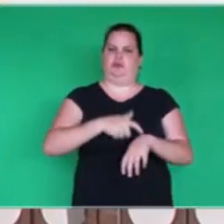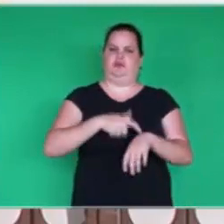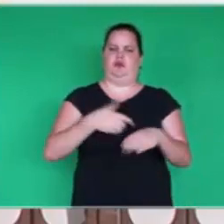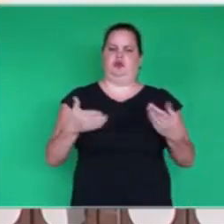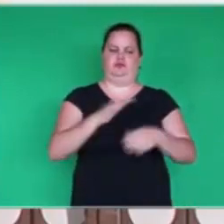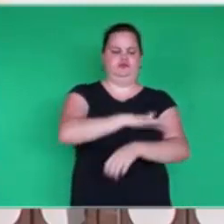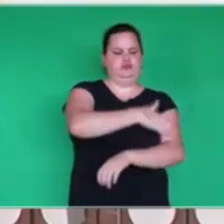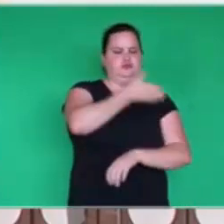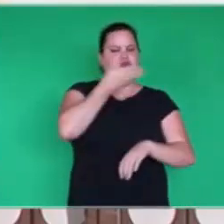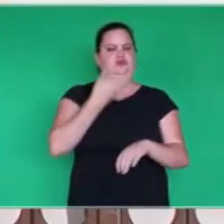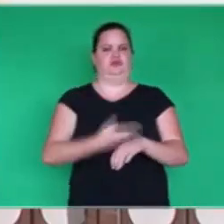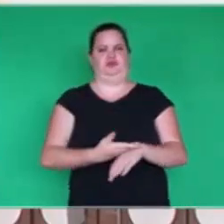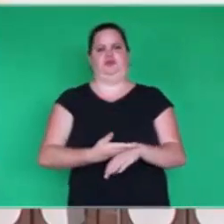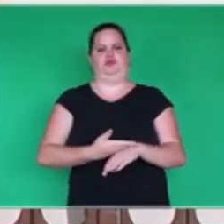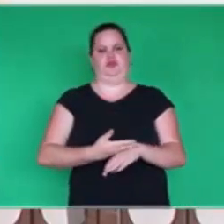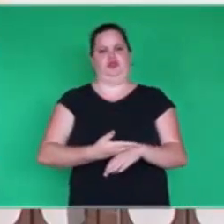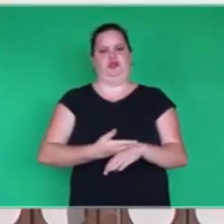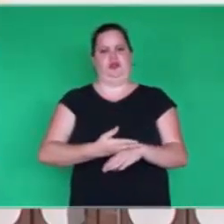we are living in.